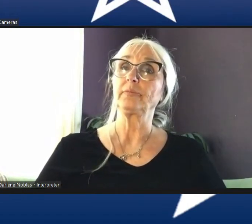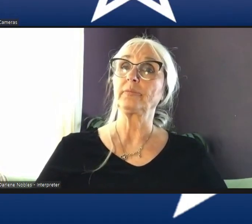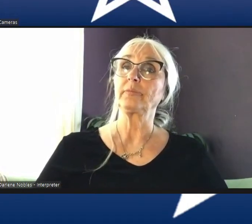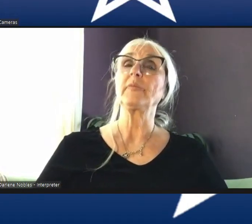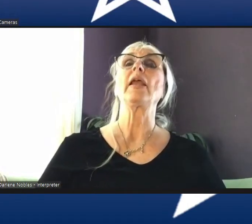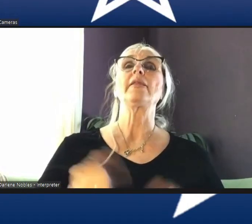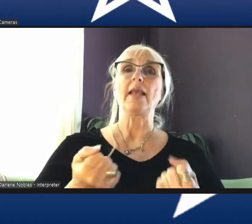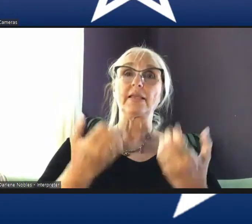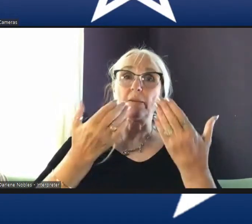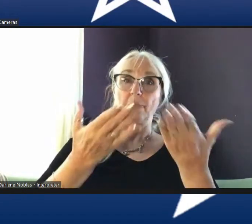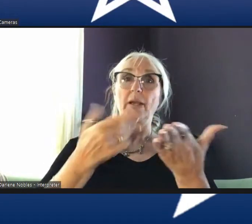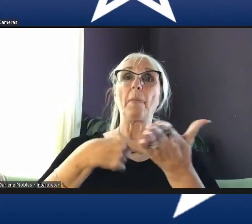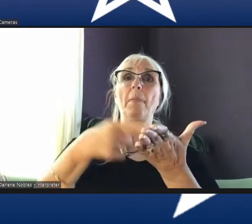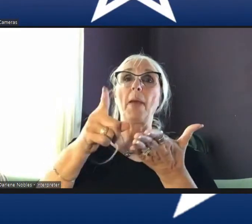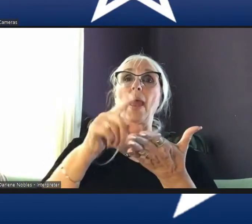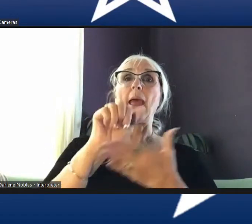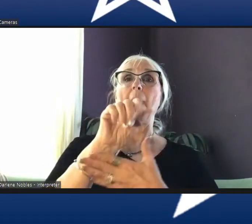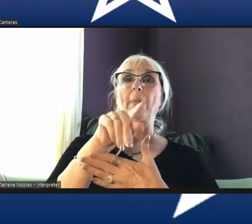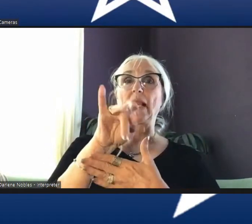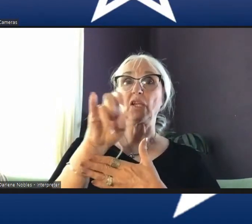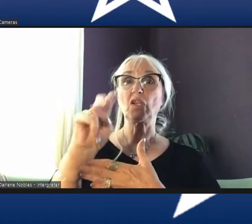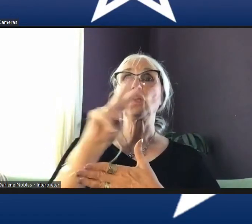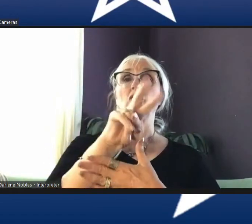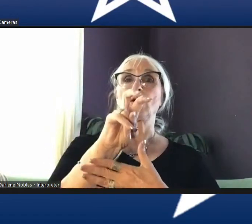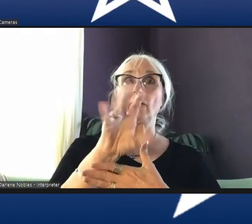pay application of